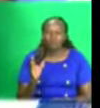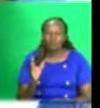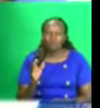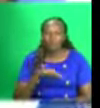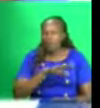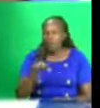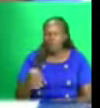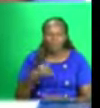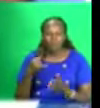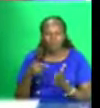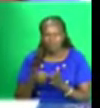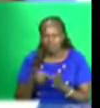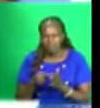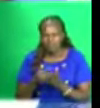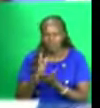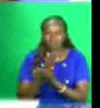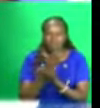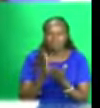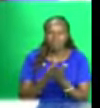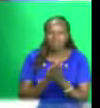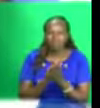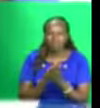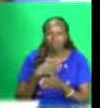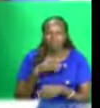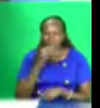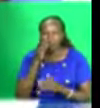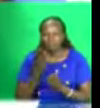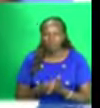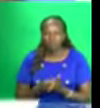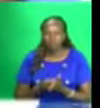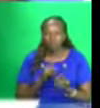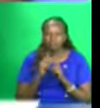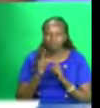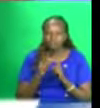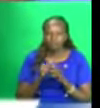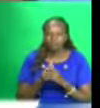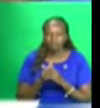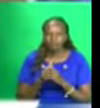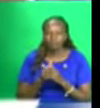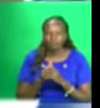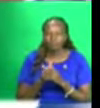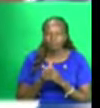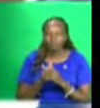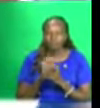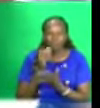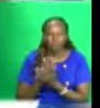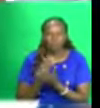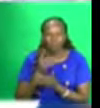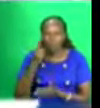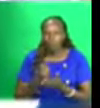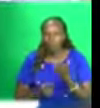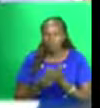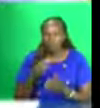these, which I will share with, because in my speech, I'll share with you my speech, are there. So essentially that is what